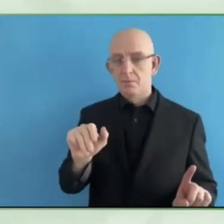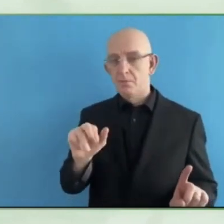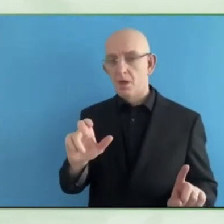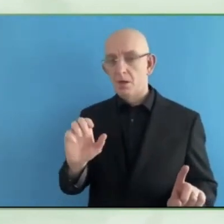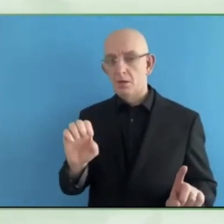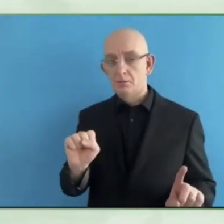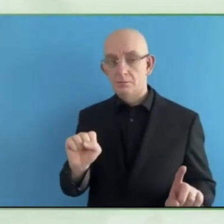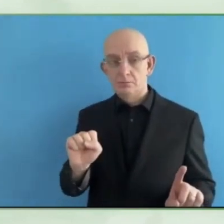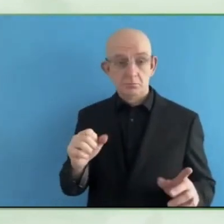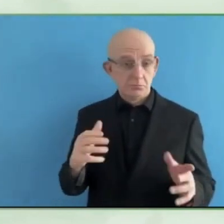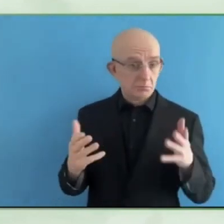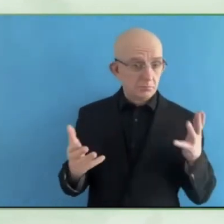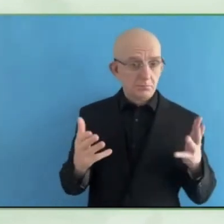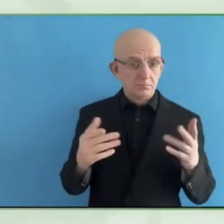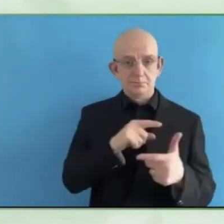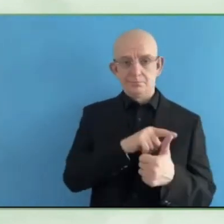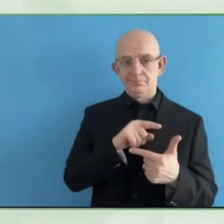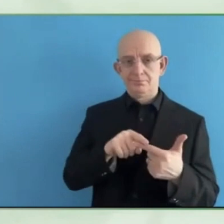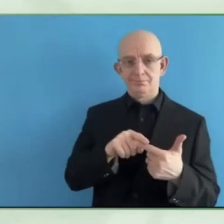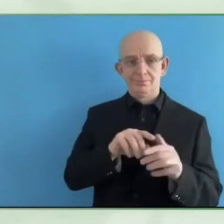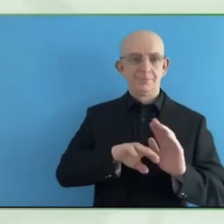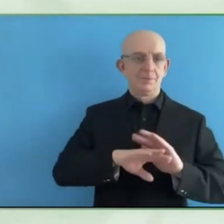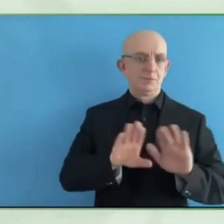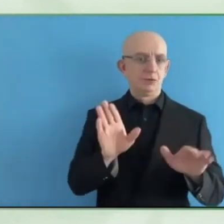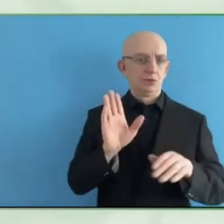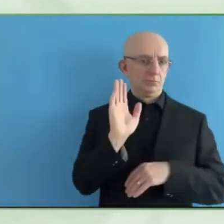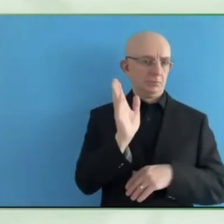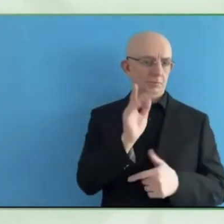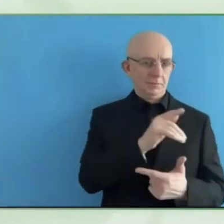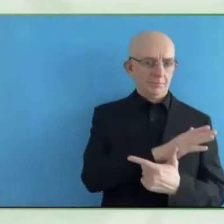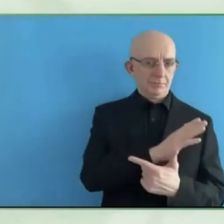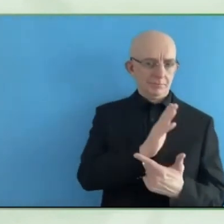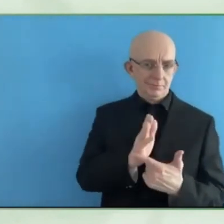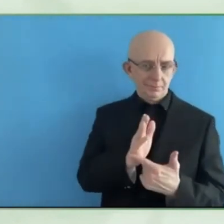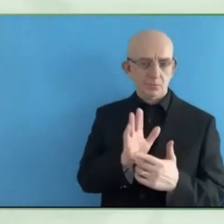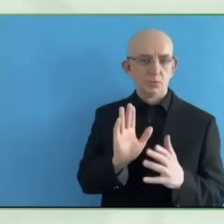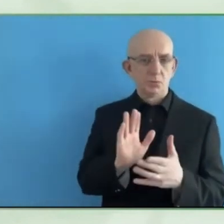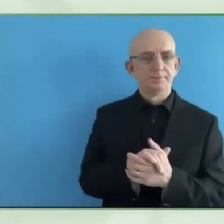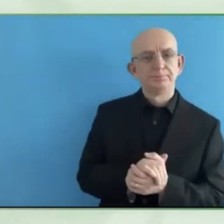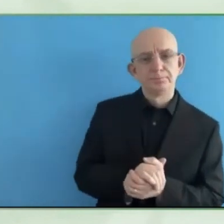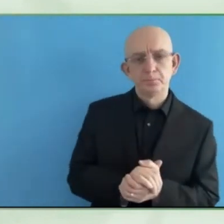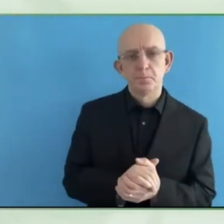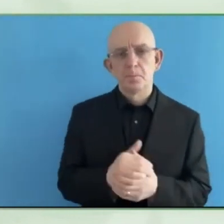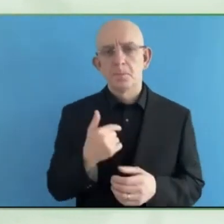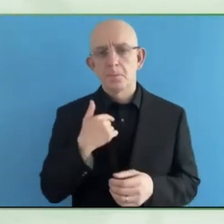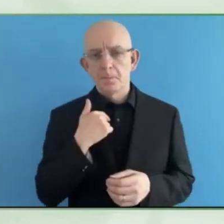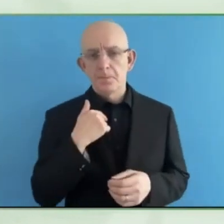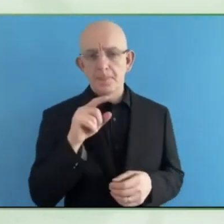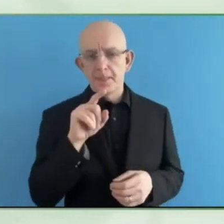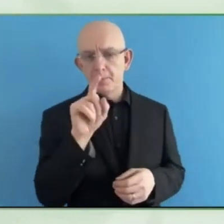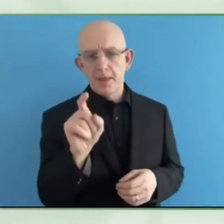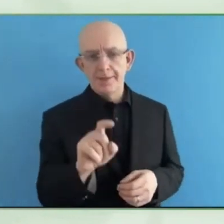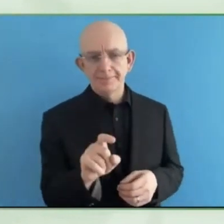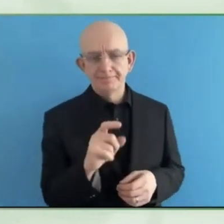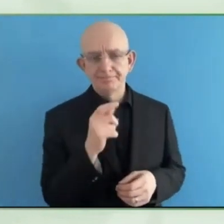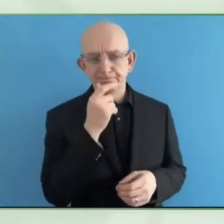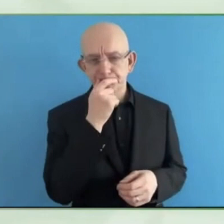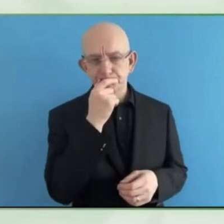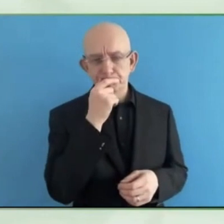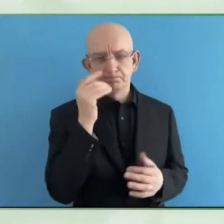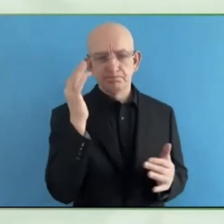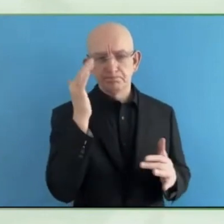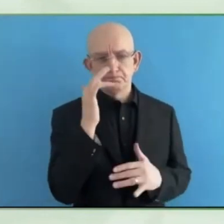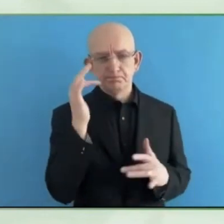This is what all of us do all of the time. And therefore, maybe we're a little bit skewed in our